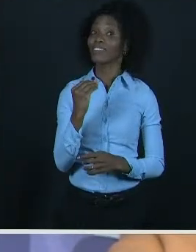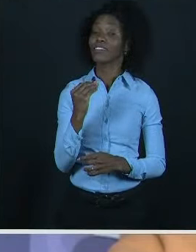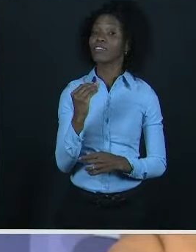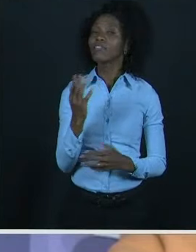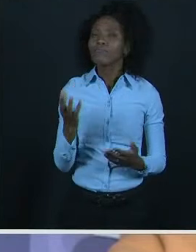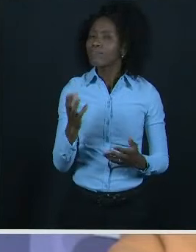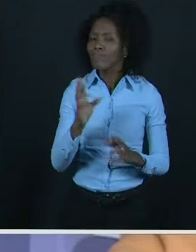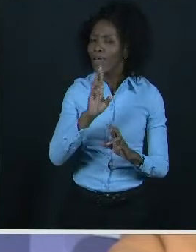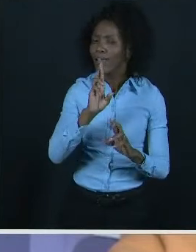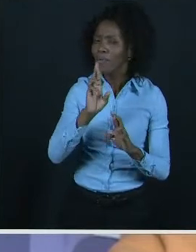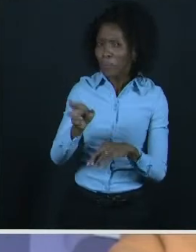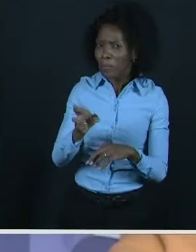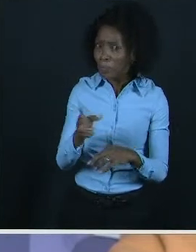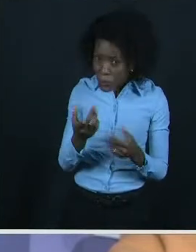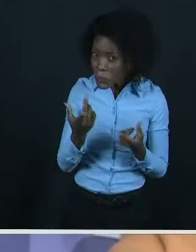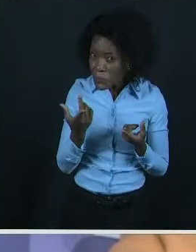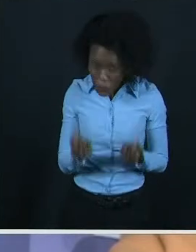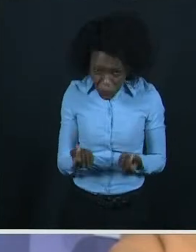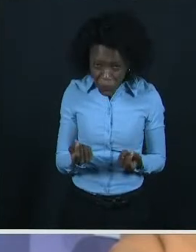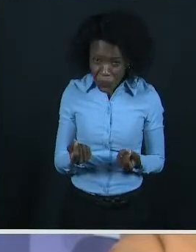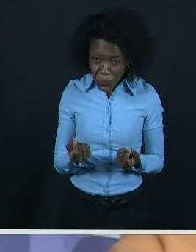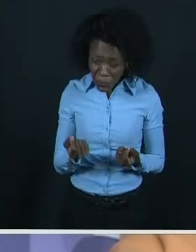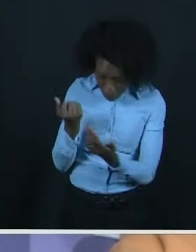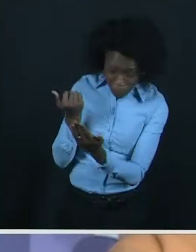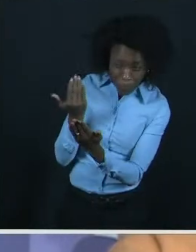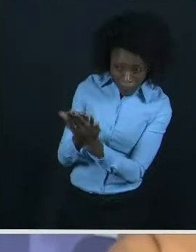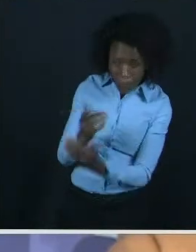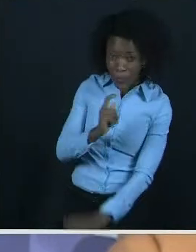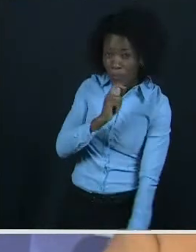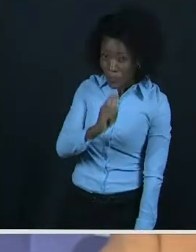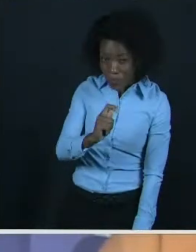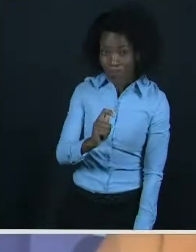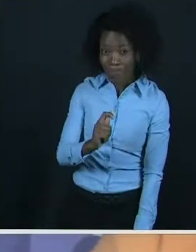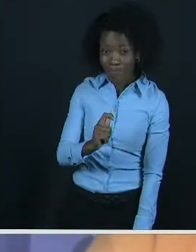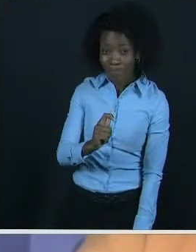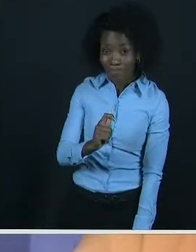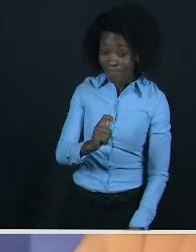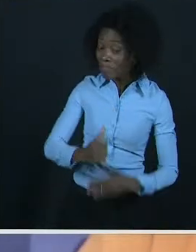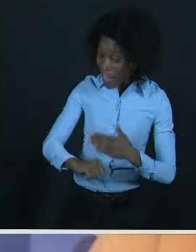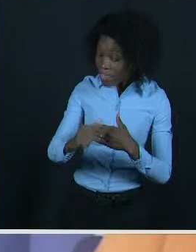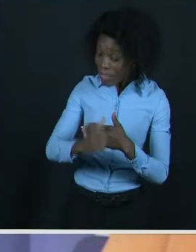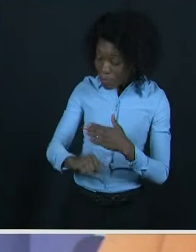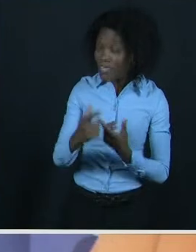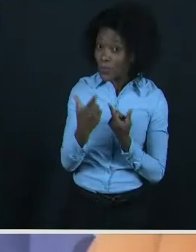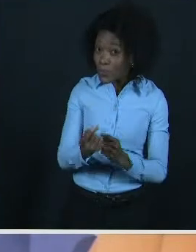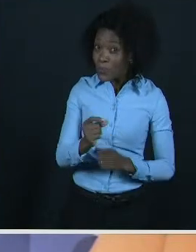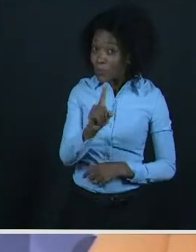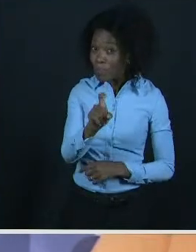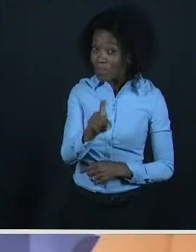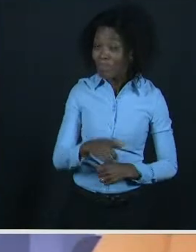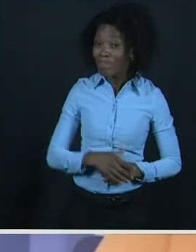are the reports being presented on a monthly basis?